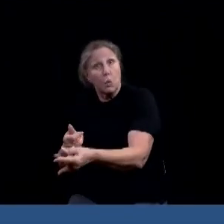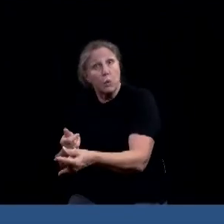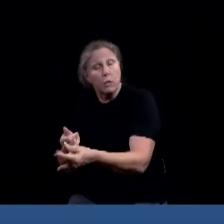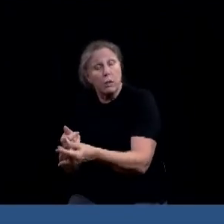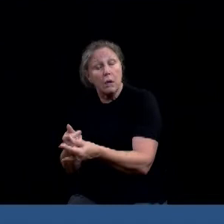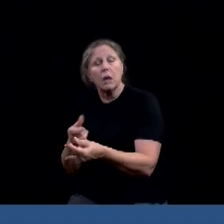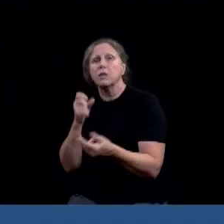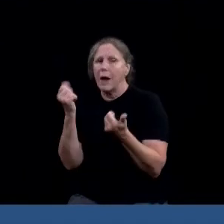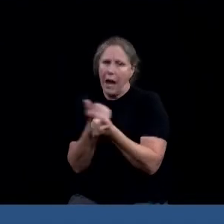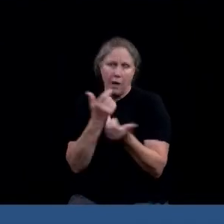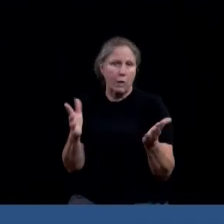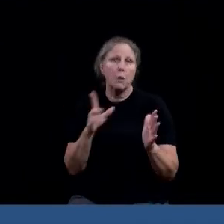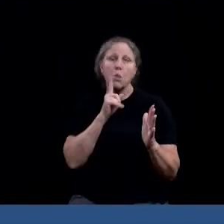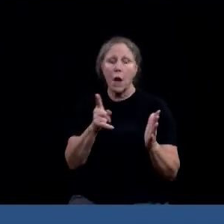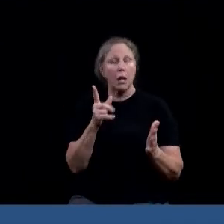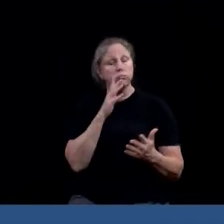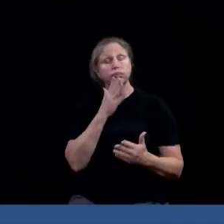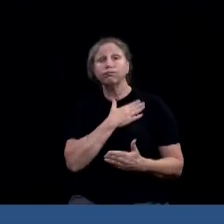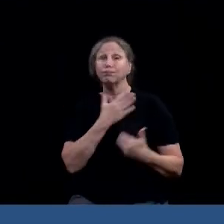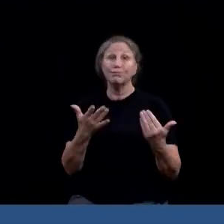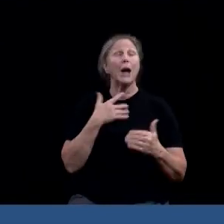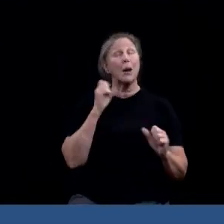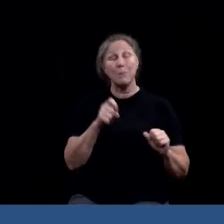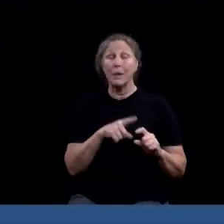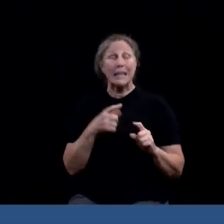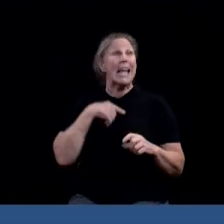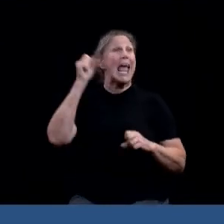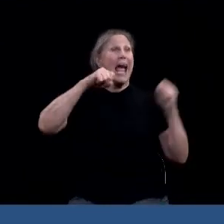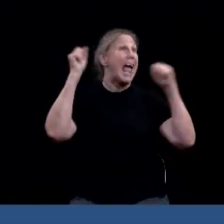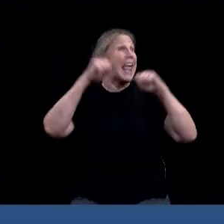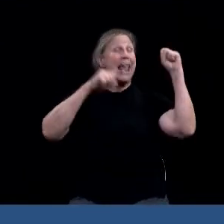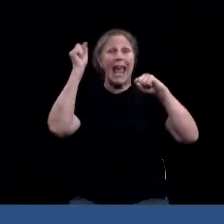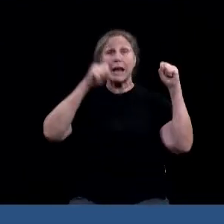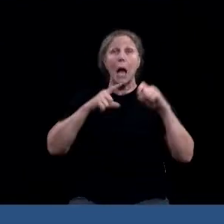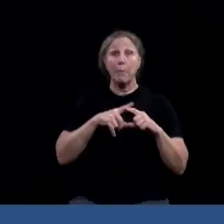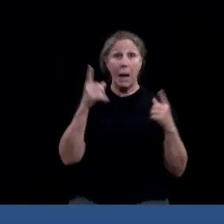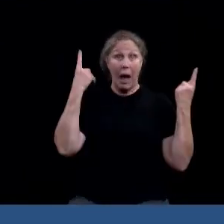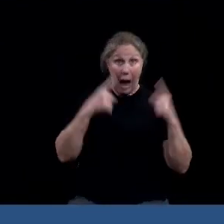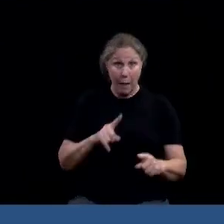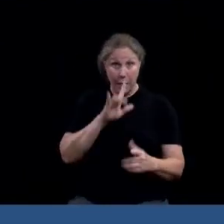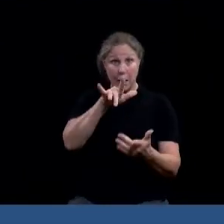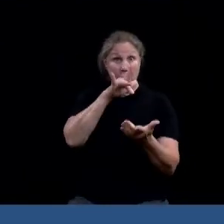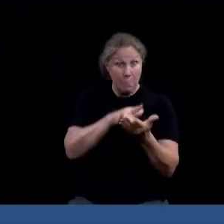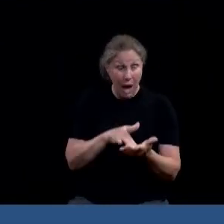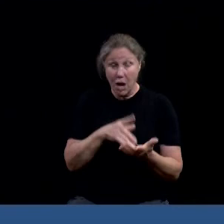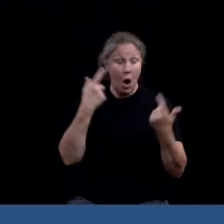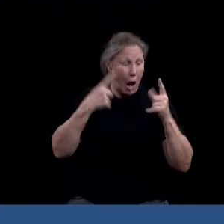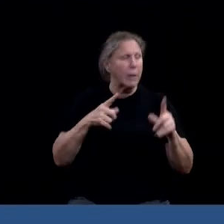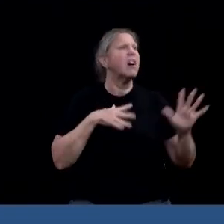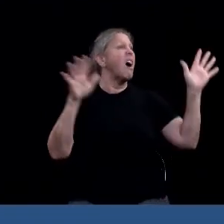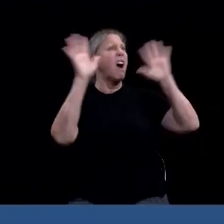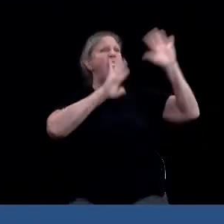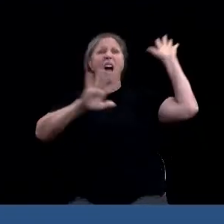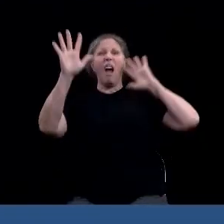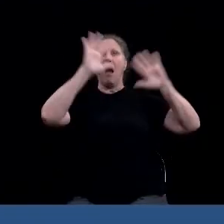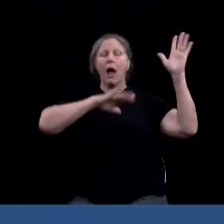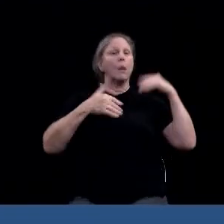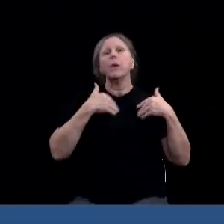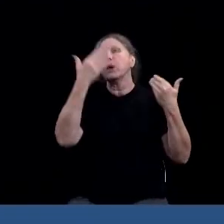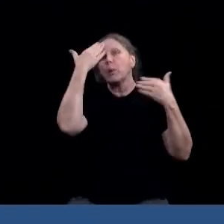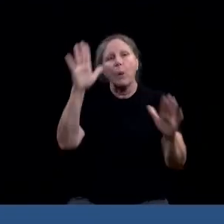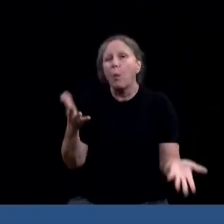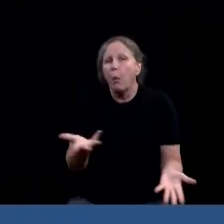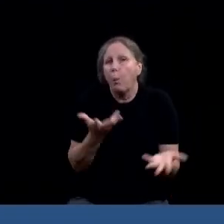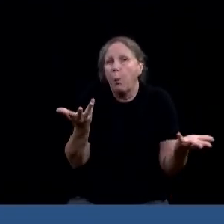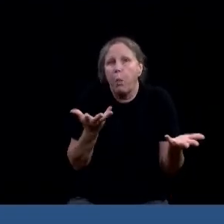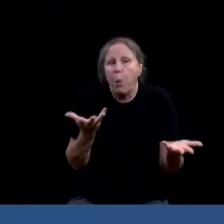you get into the middle of it and get your hands dirty, we really won't know exactly if all the safety precautions, noise issues, the